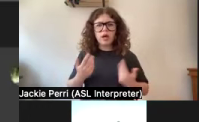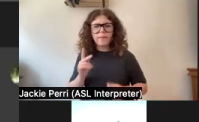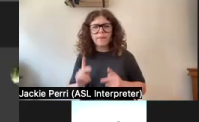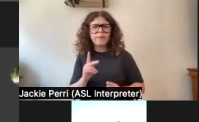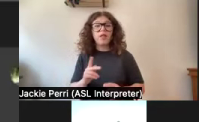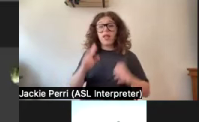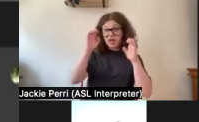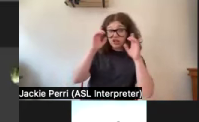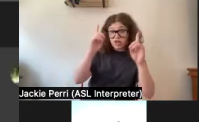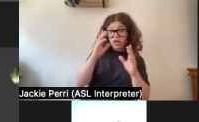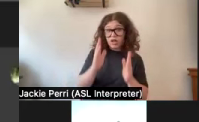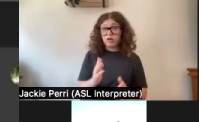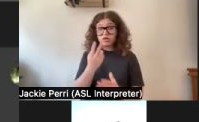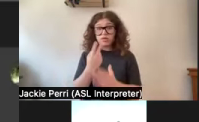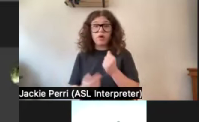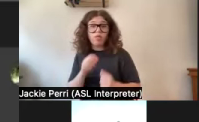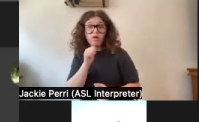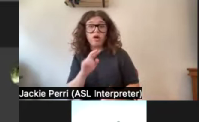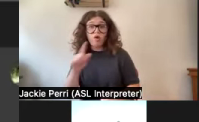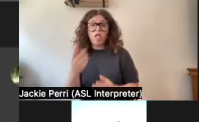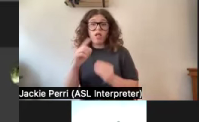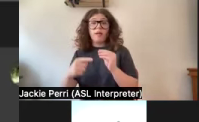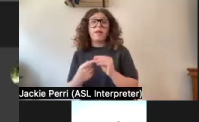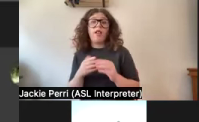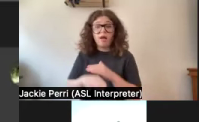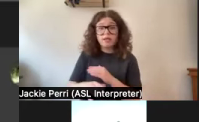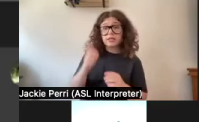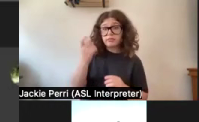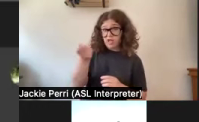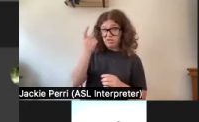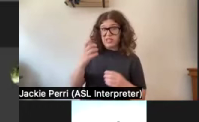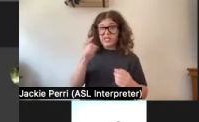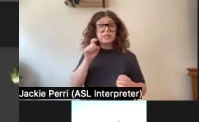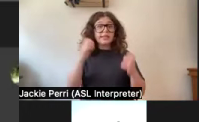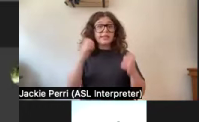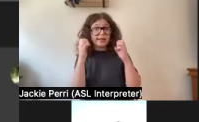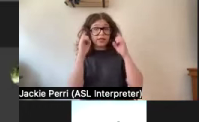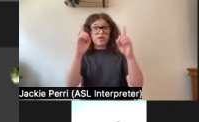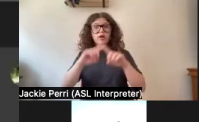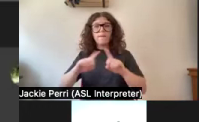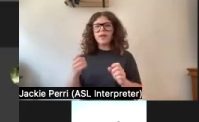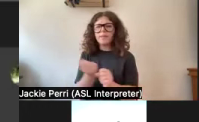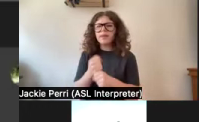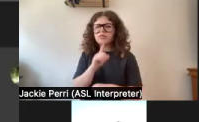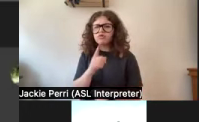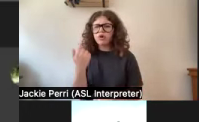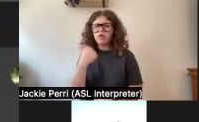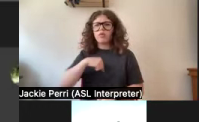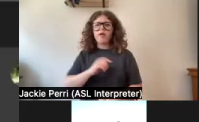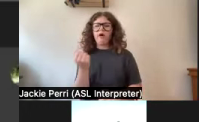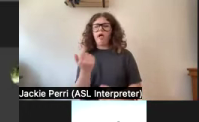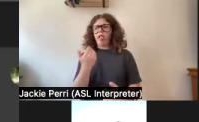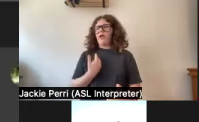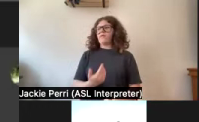to comprehensive sex ed, it is about making sure that all of us have the tools to give consent,